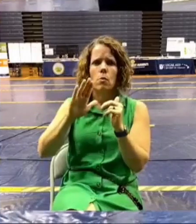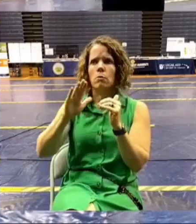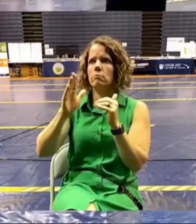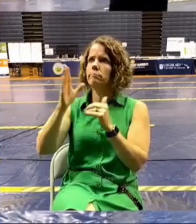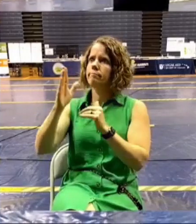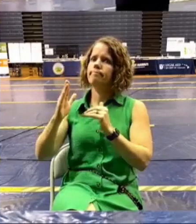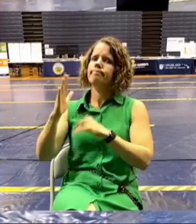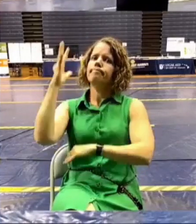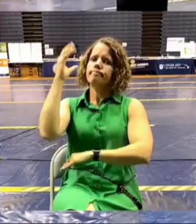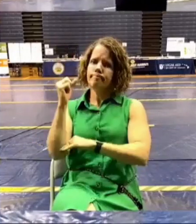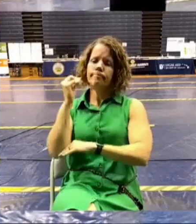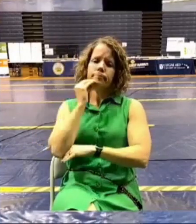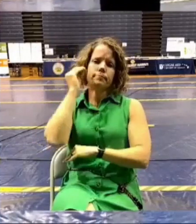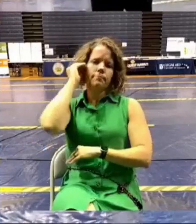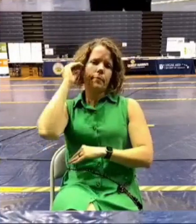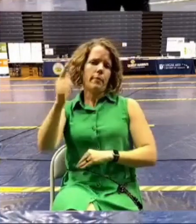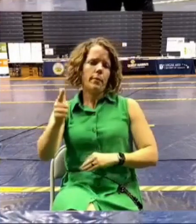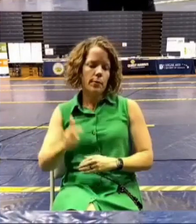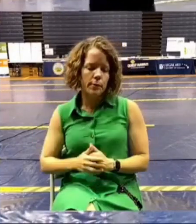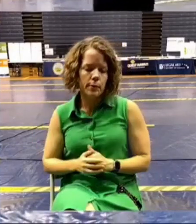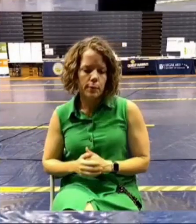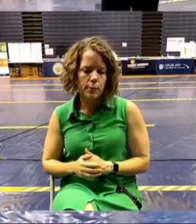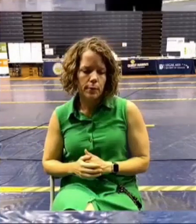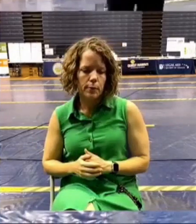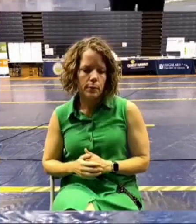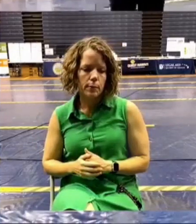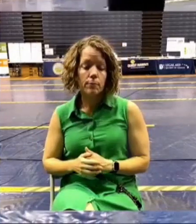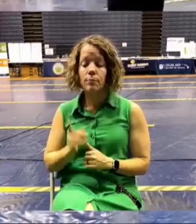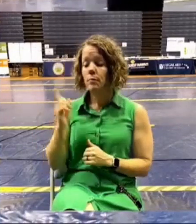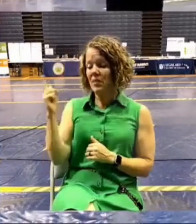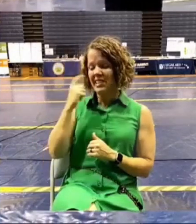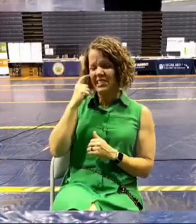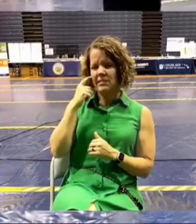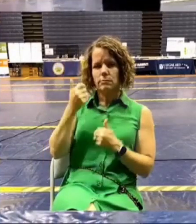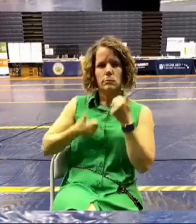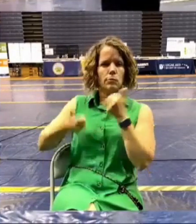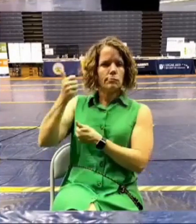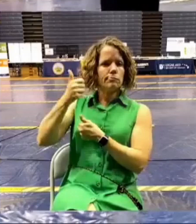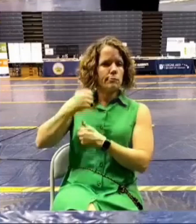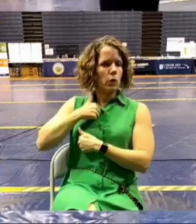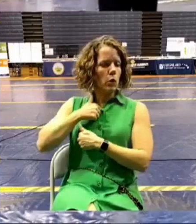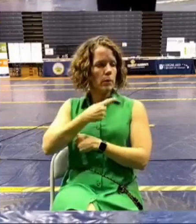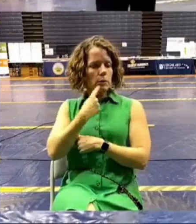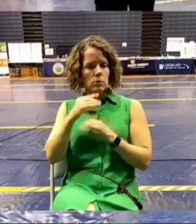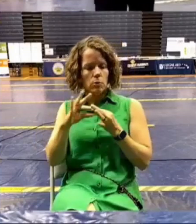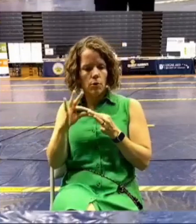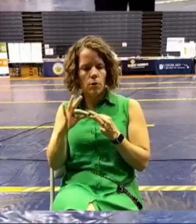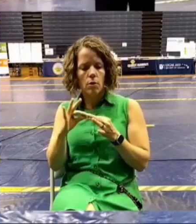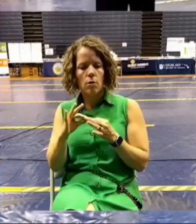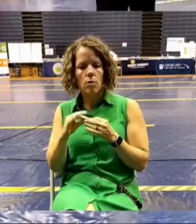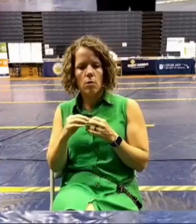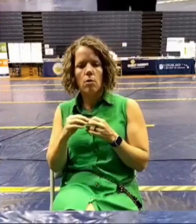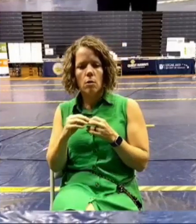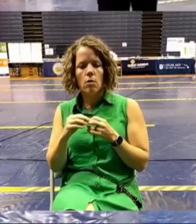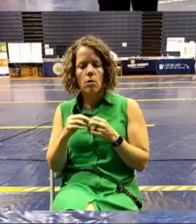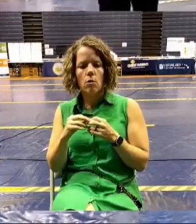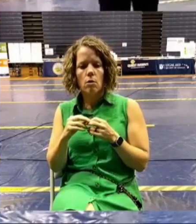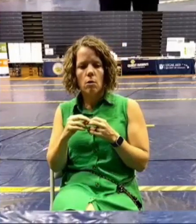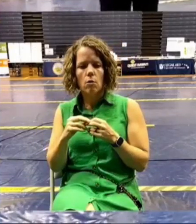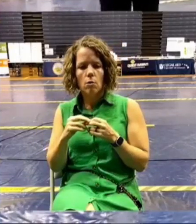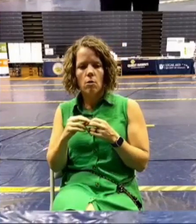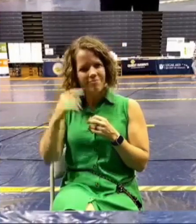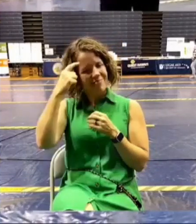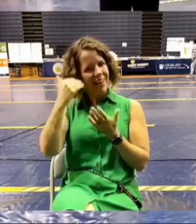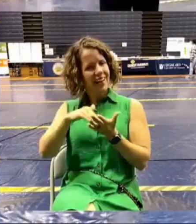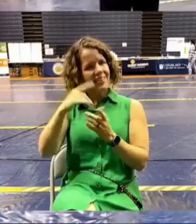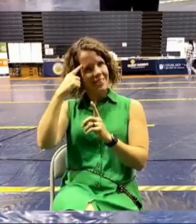dwelling. The other thing I wanted to say about the, I was reminded when the Colonel was talking, is that the quicker we can decide